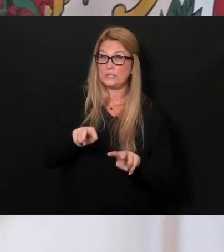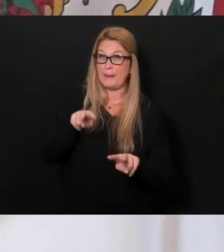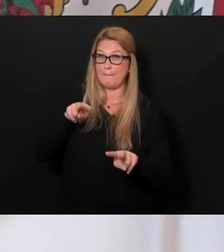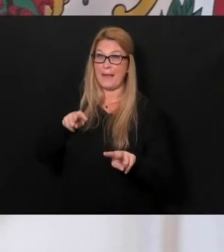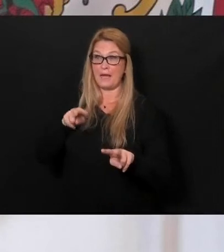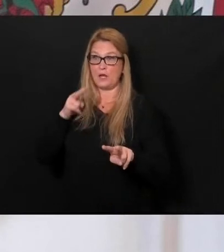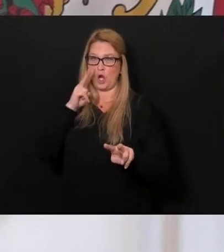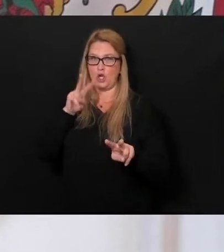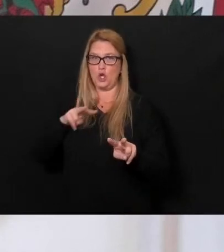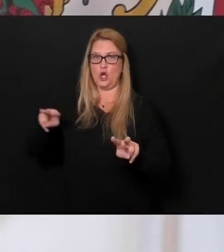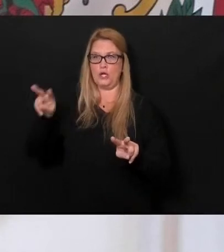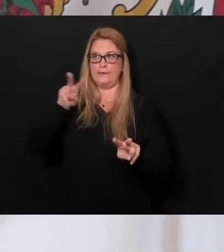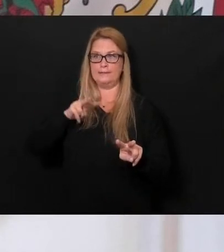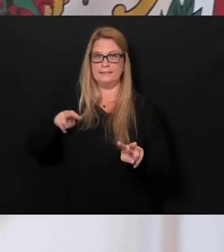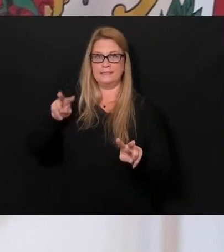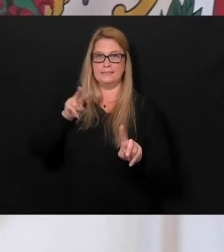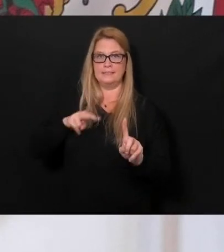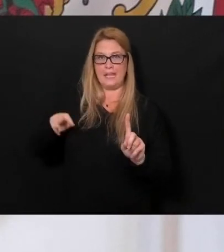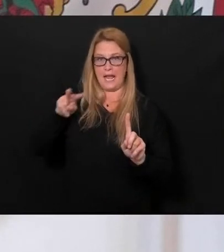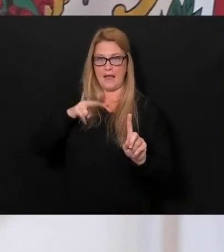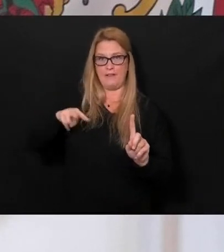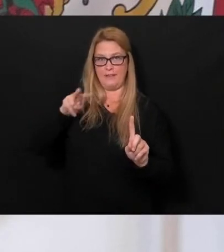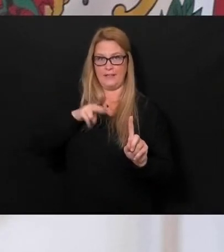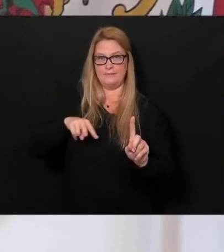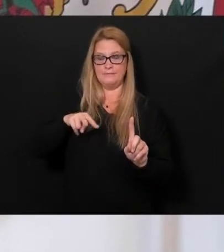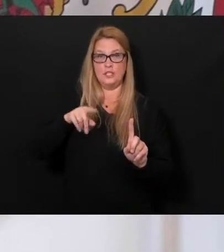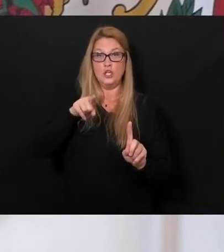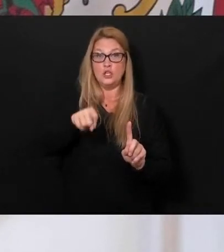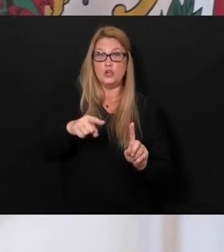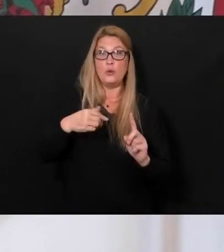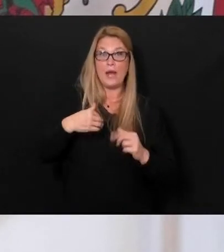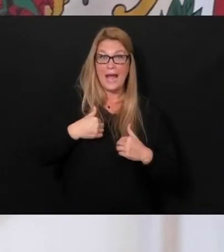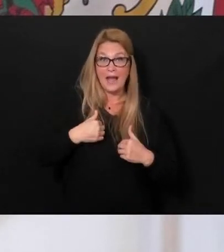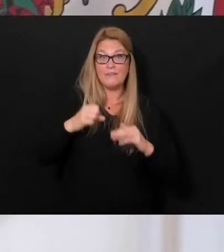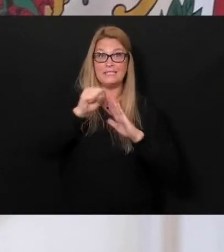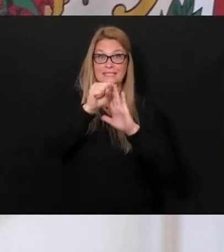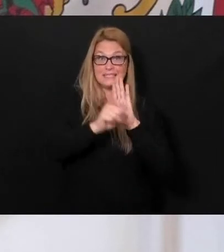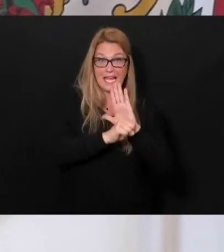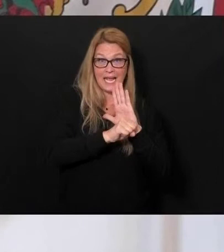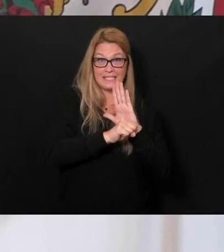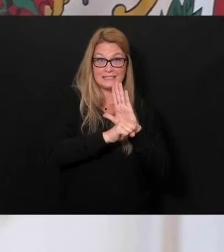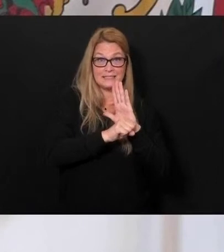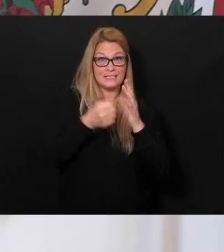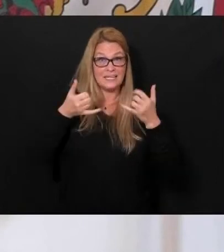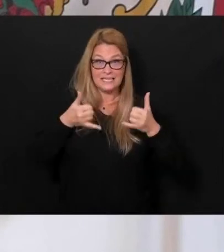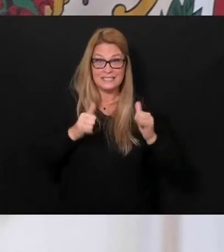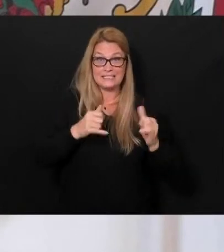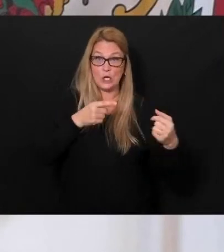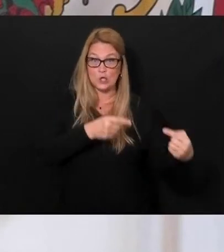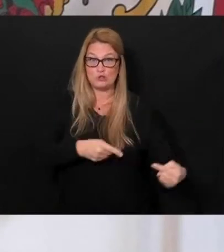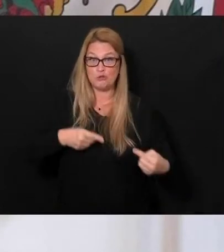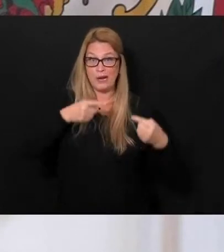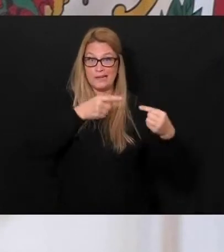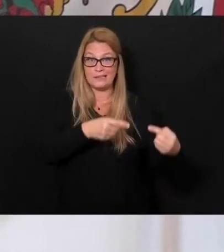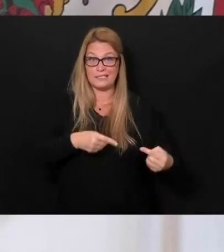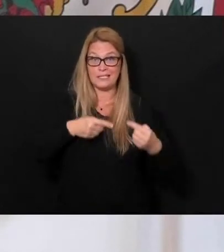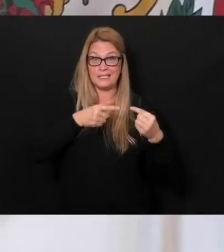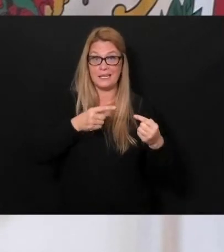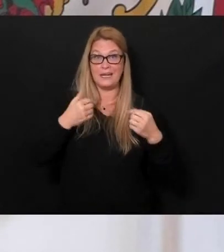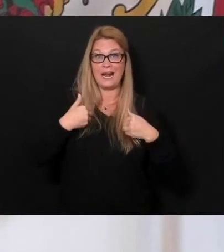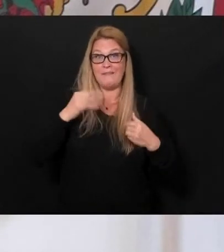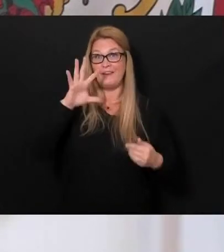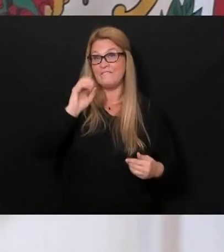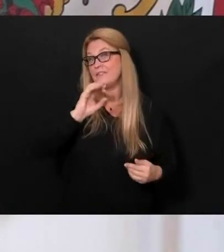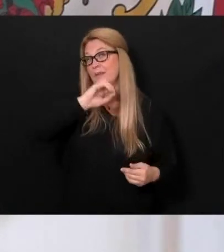look at this. I said, really and truly, you have states that are still struggling to get to